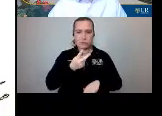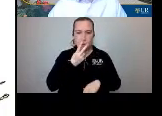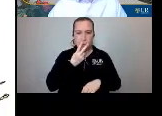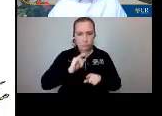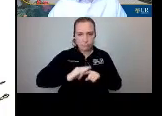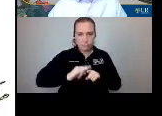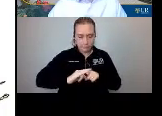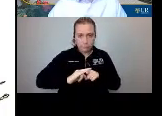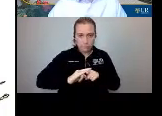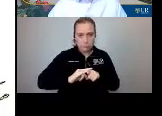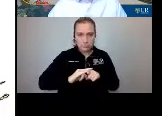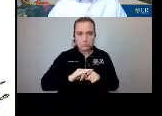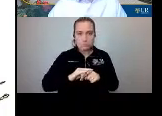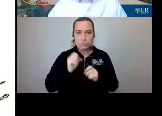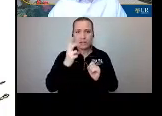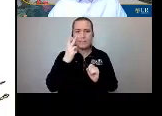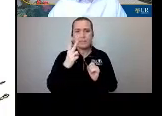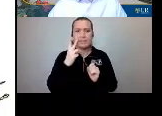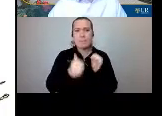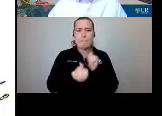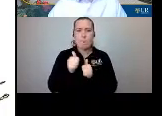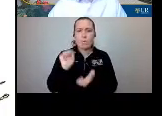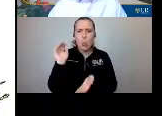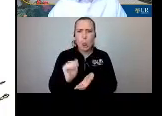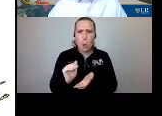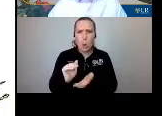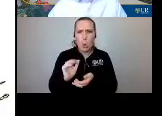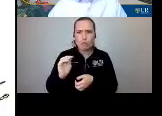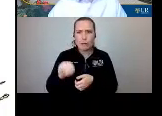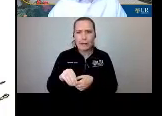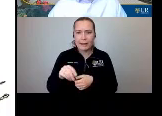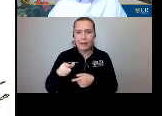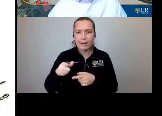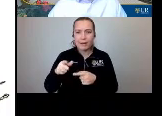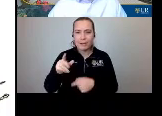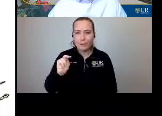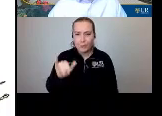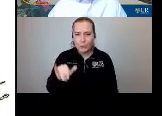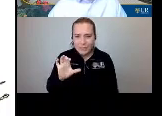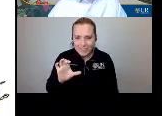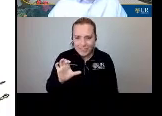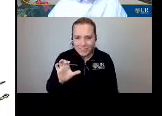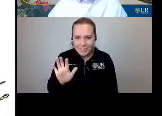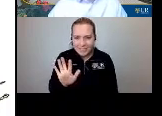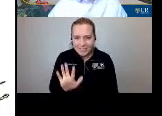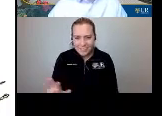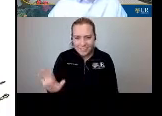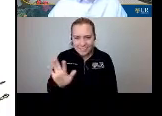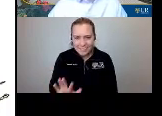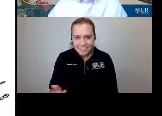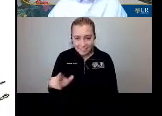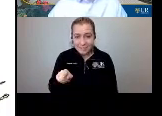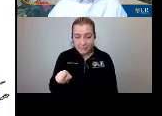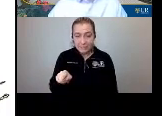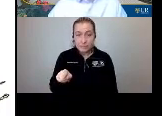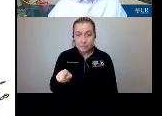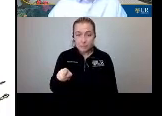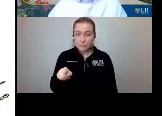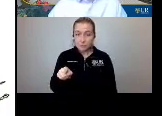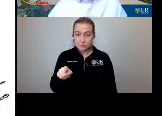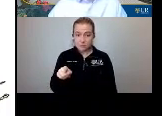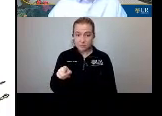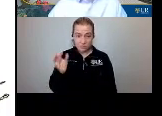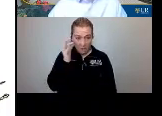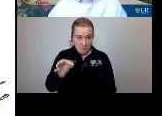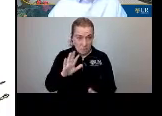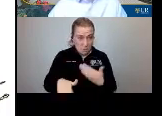that the lowest rates are in the city of New York and its surrounding areas, where almost every county